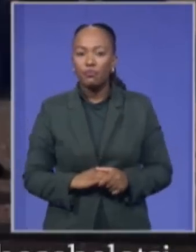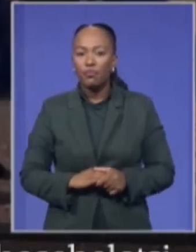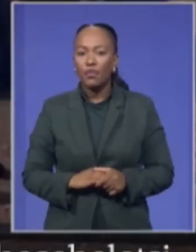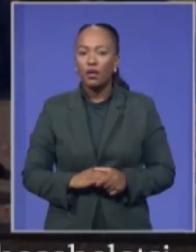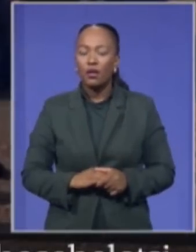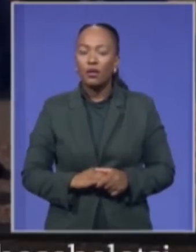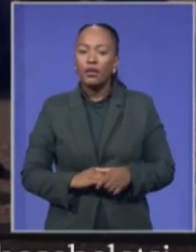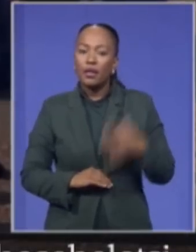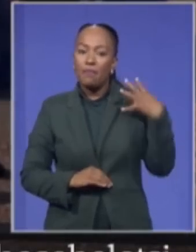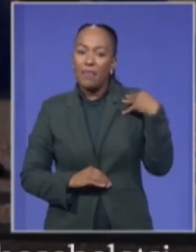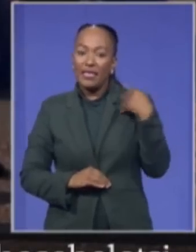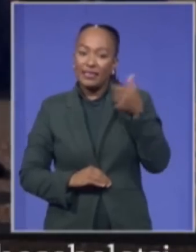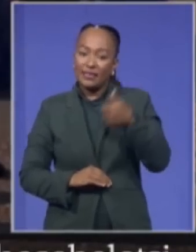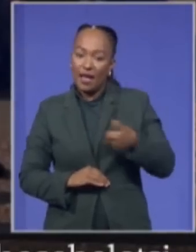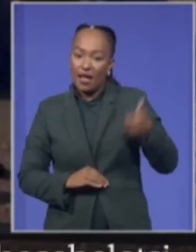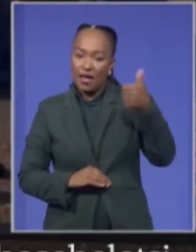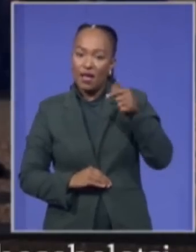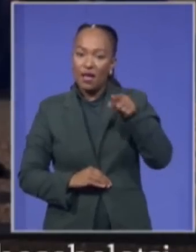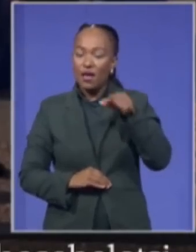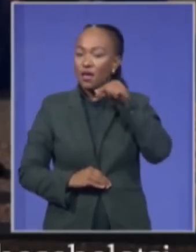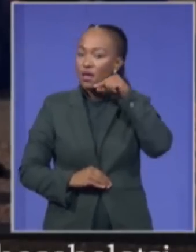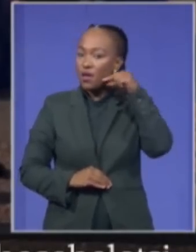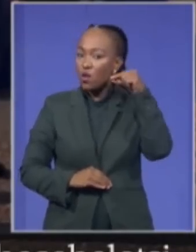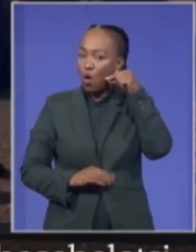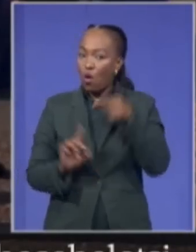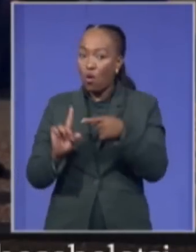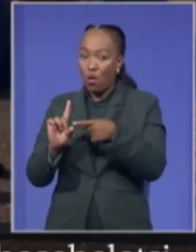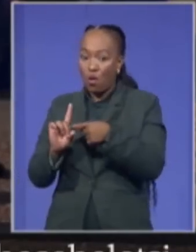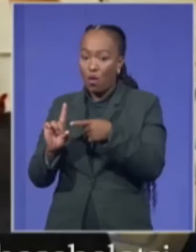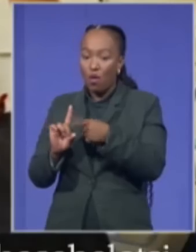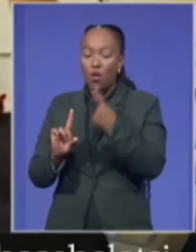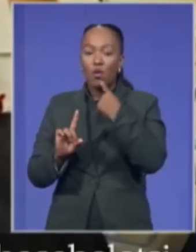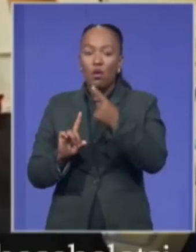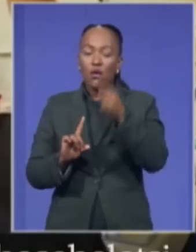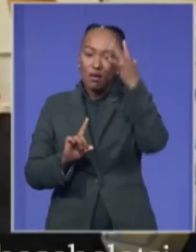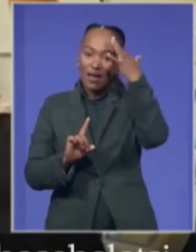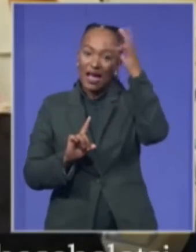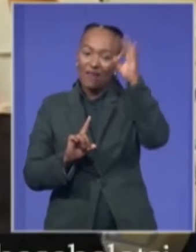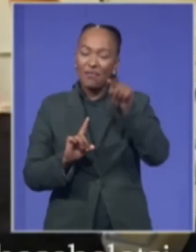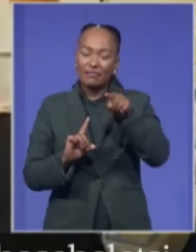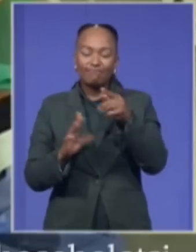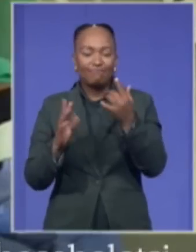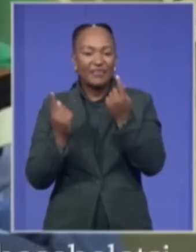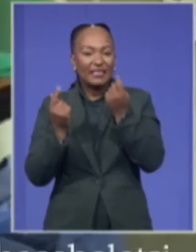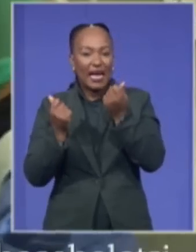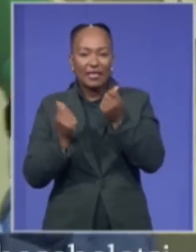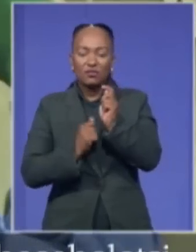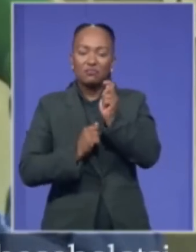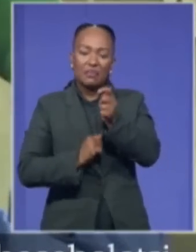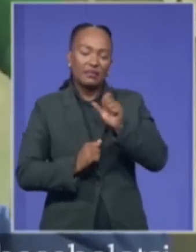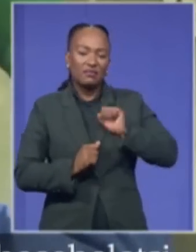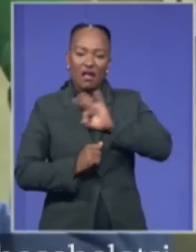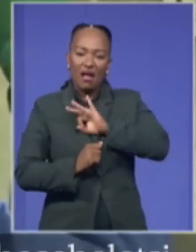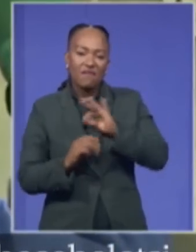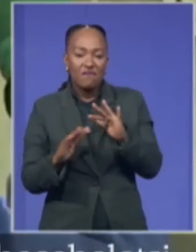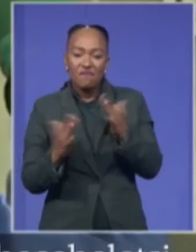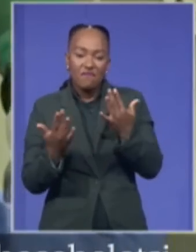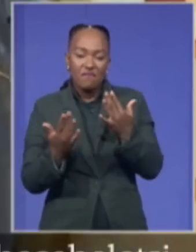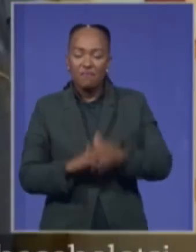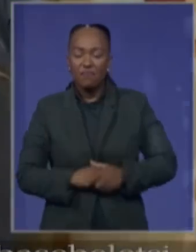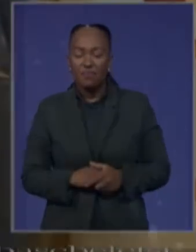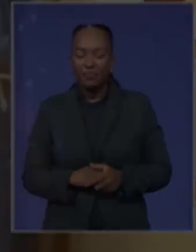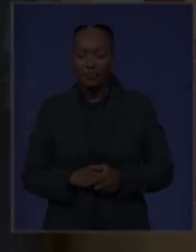Letona la naha la ditjhelete Enoch Godongwana le re mmuso o haellwa ke tjhelete ya ho lefa basebetsi ba ona.